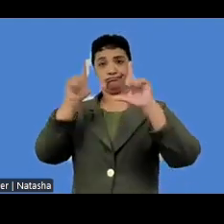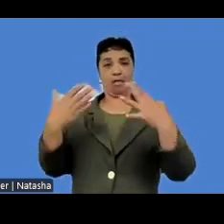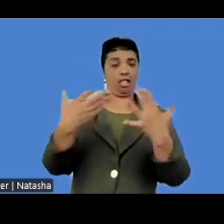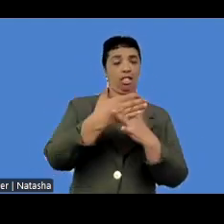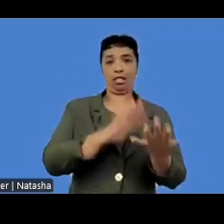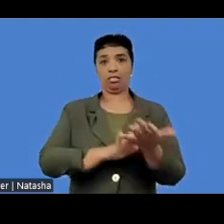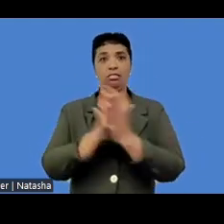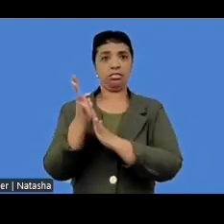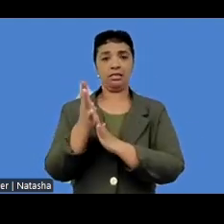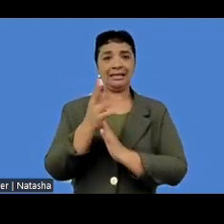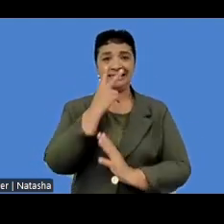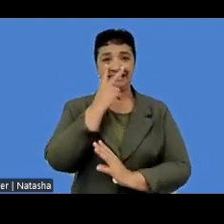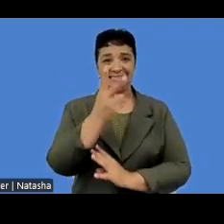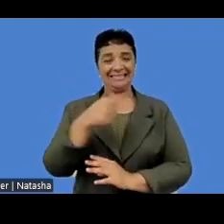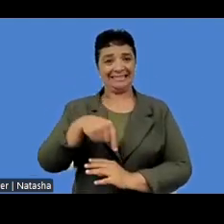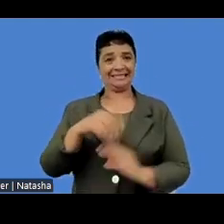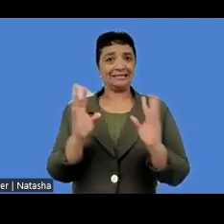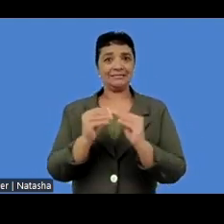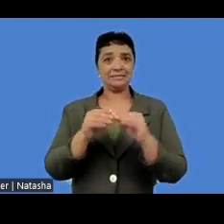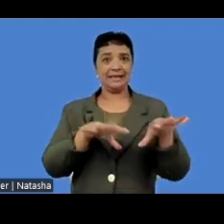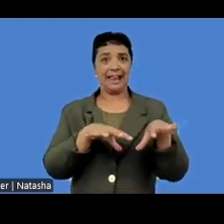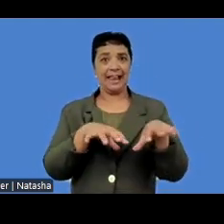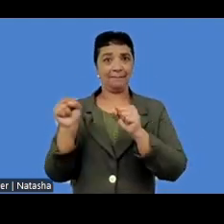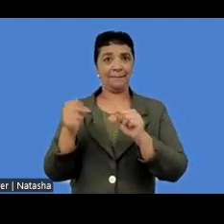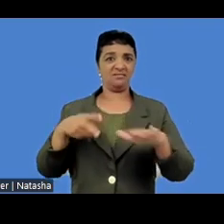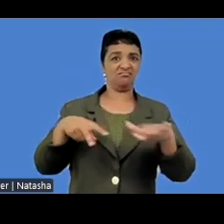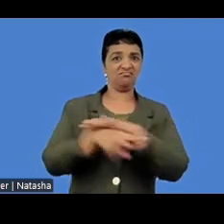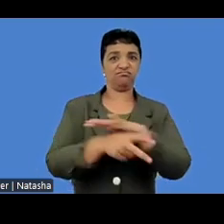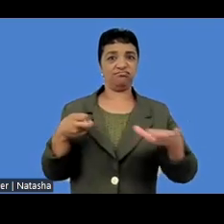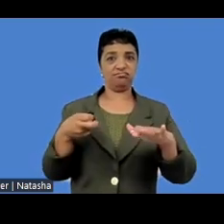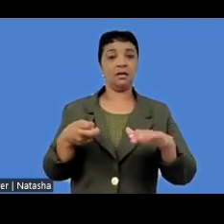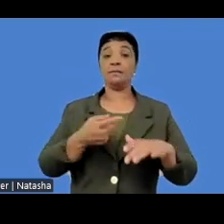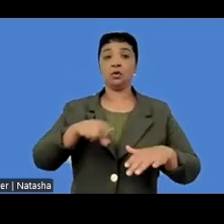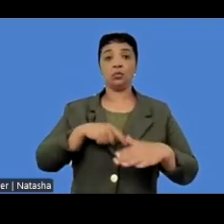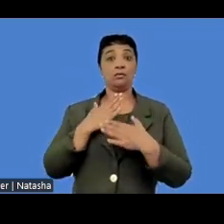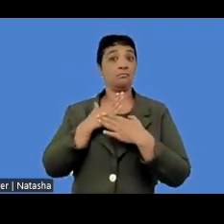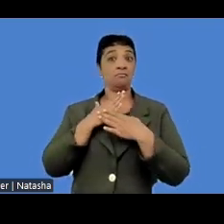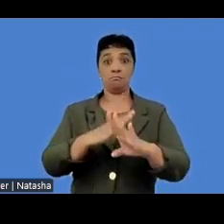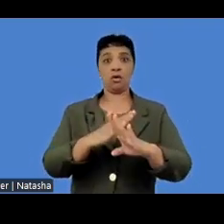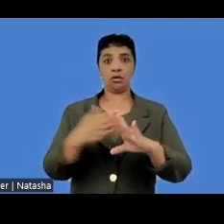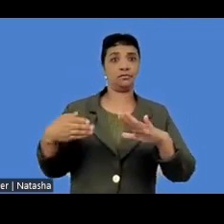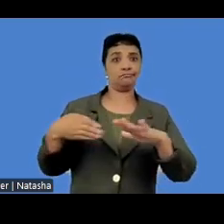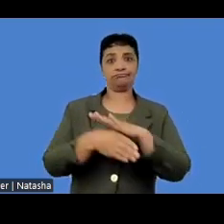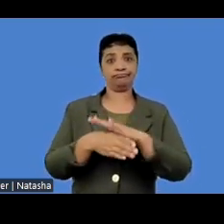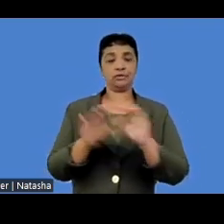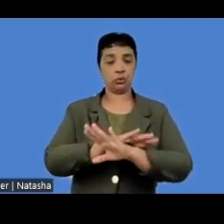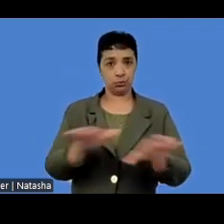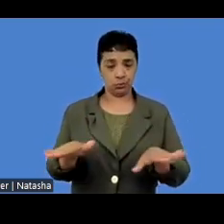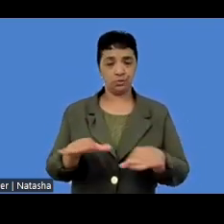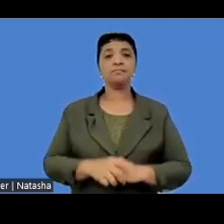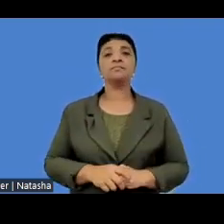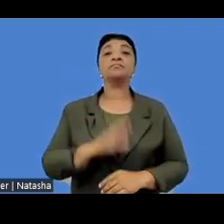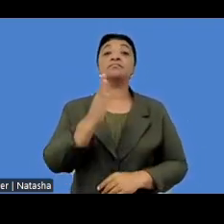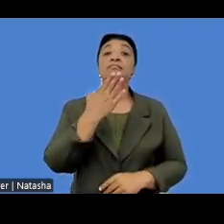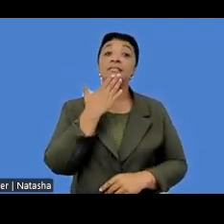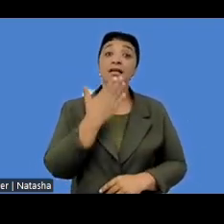it looks like our meeting has been hacked. So we've now blocked anyone else from entering. But thank you so much,